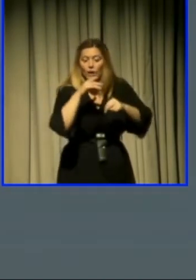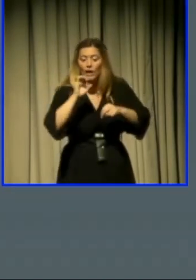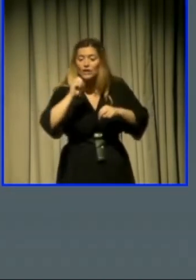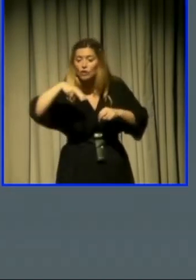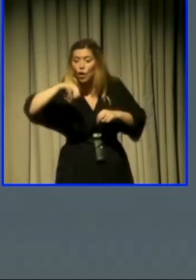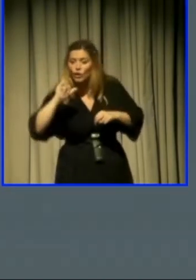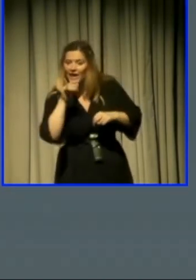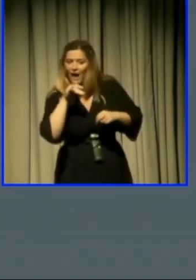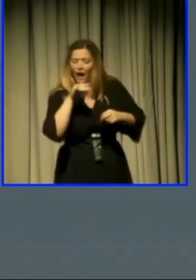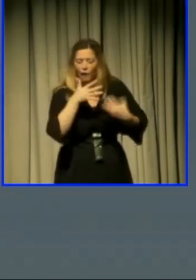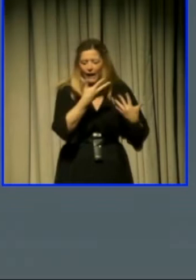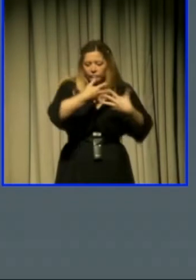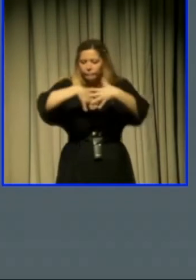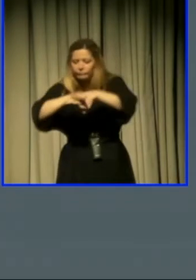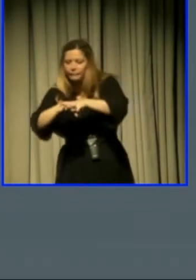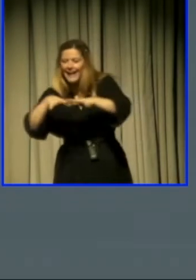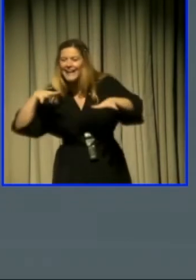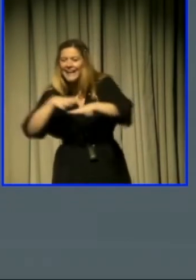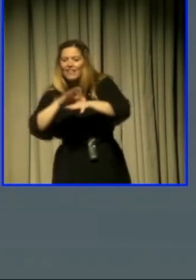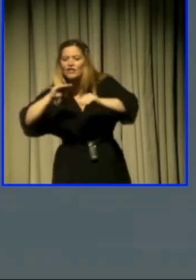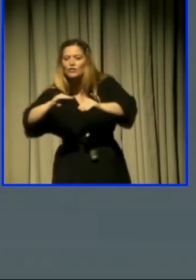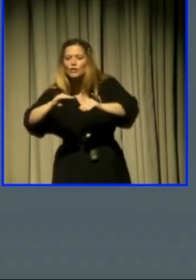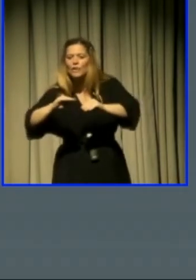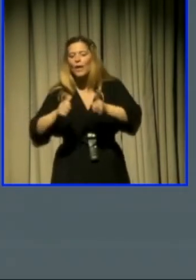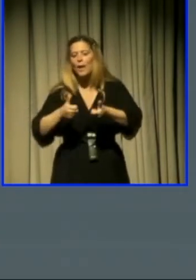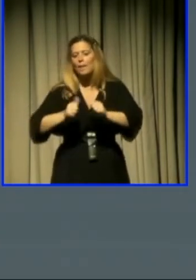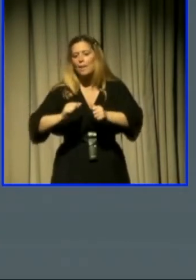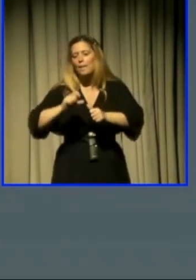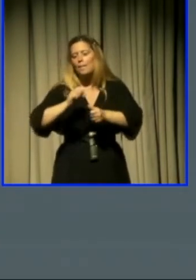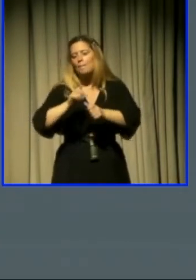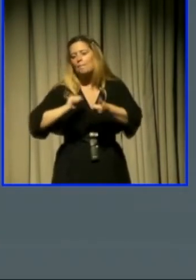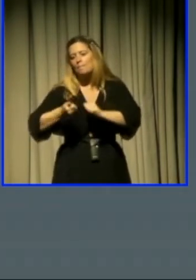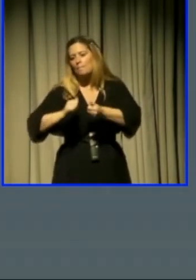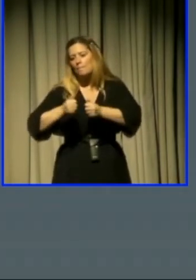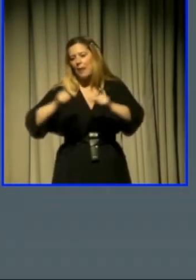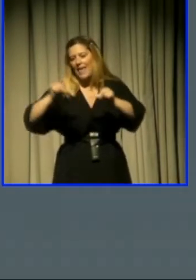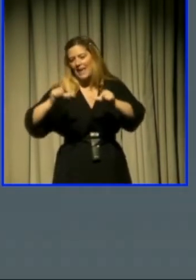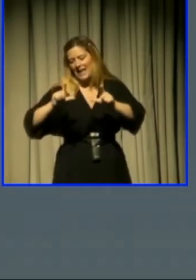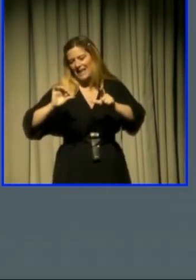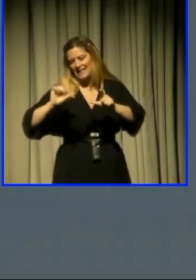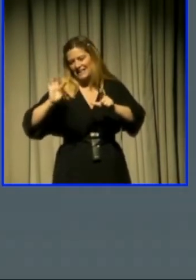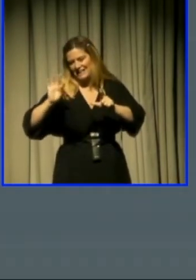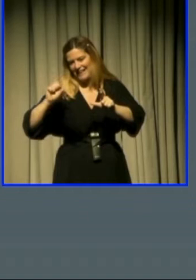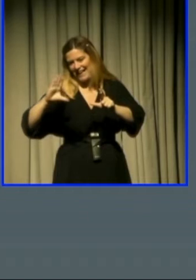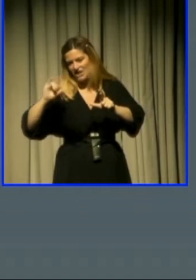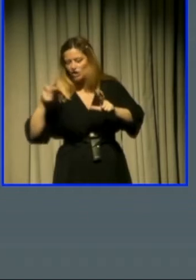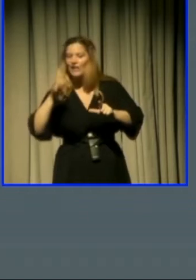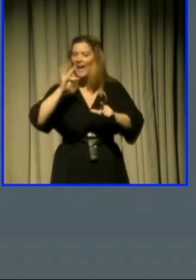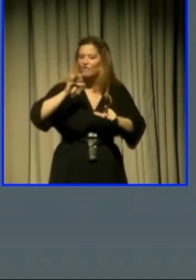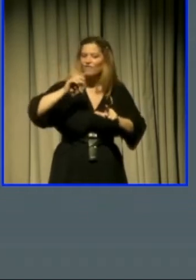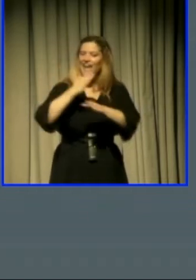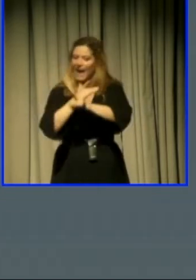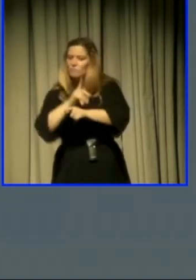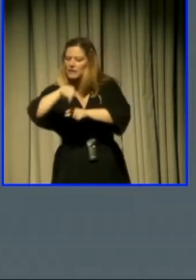network. Amazon has Twitch, and Epic Games purchased the social video app House